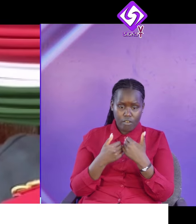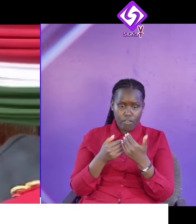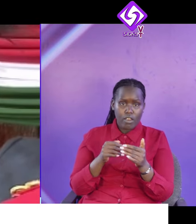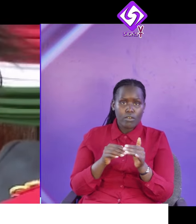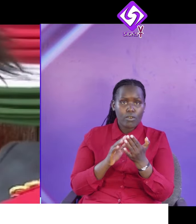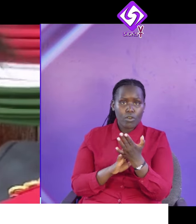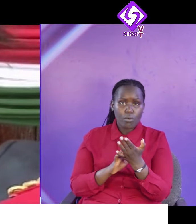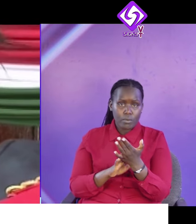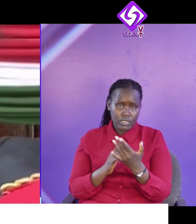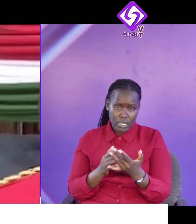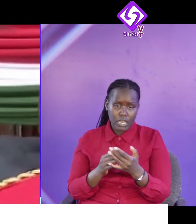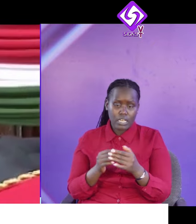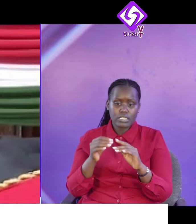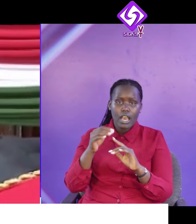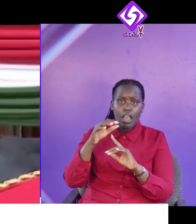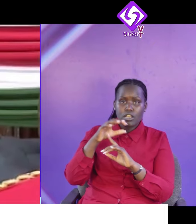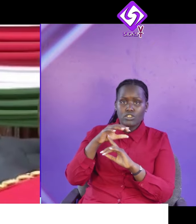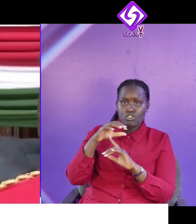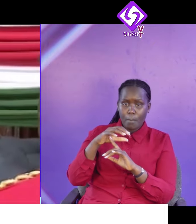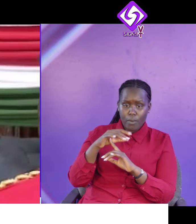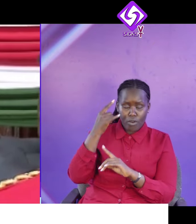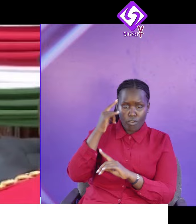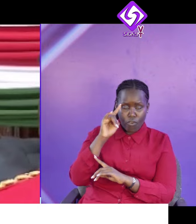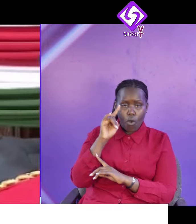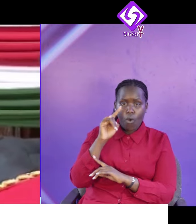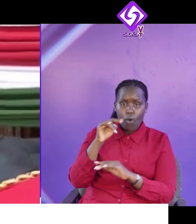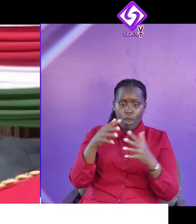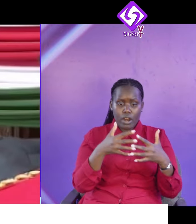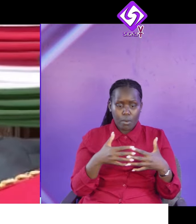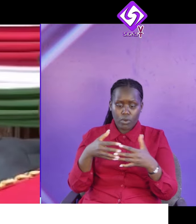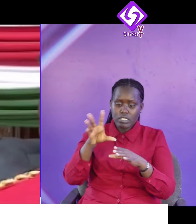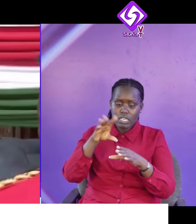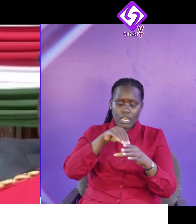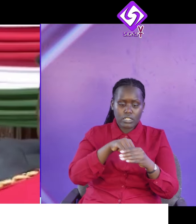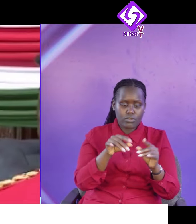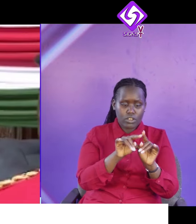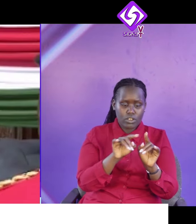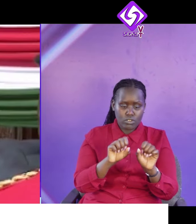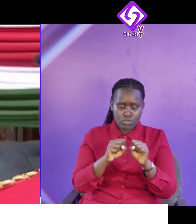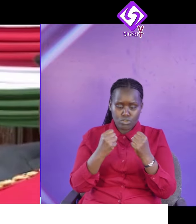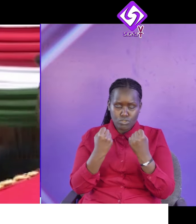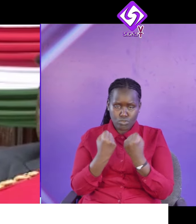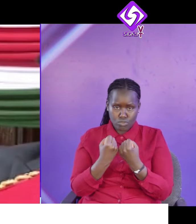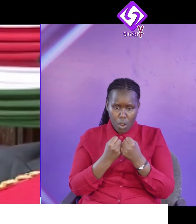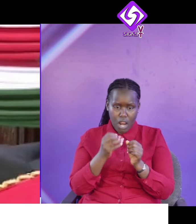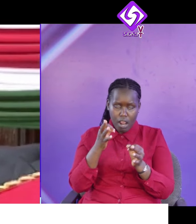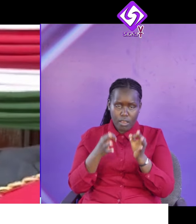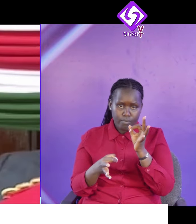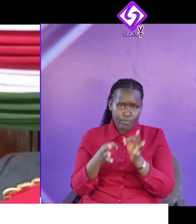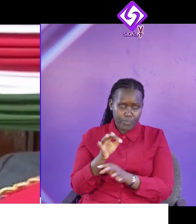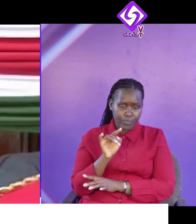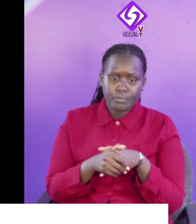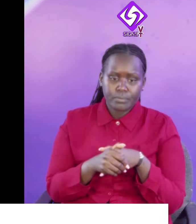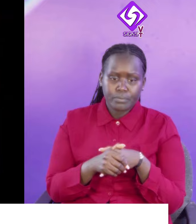his reputation as a champion of democracy, inclusivity, and social justice. Raila